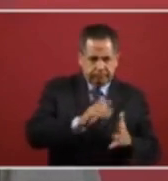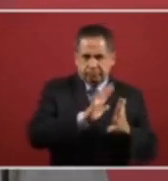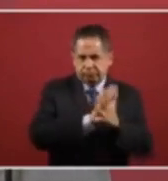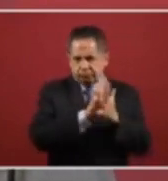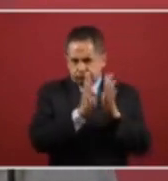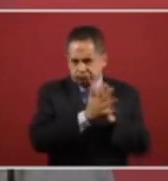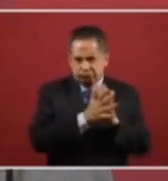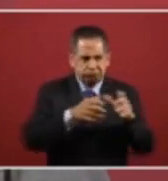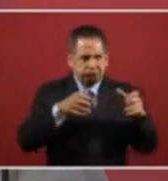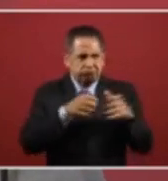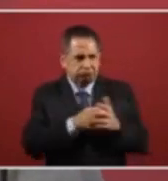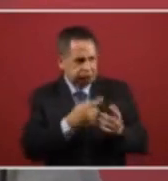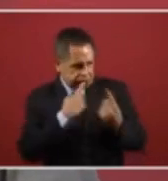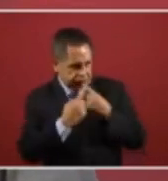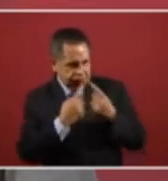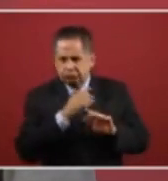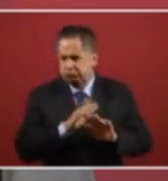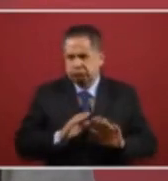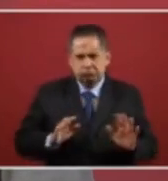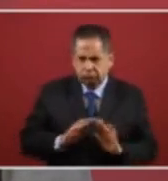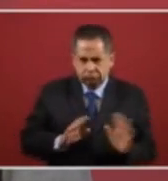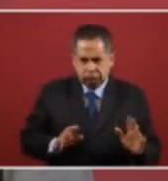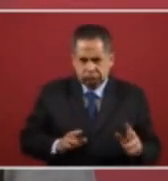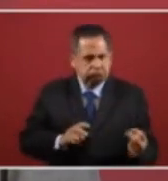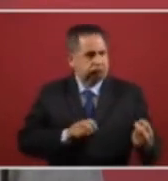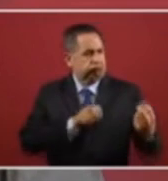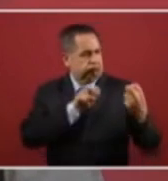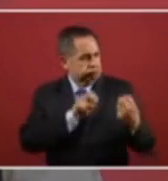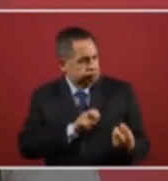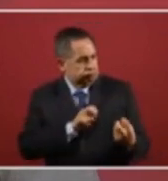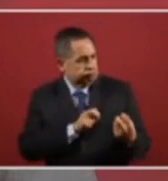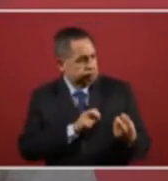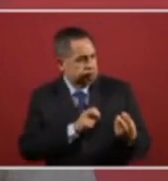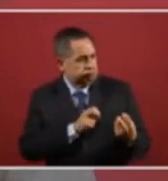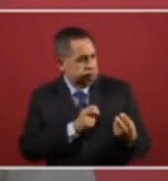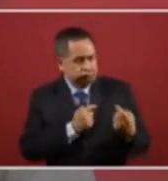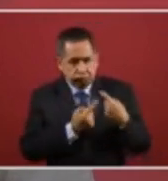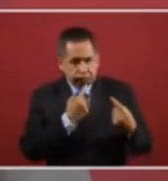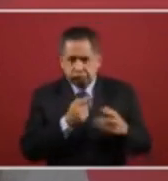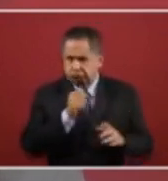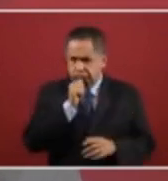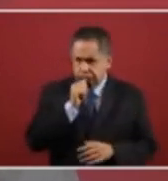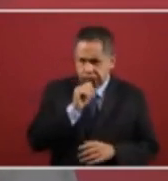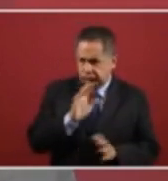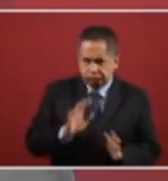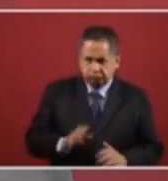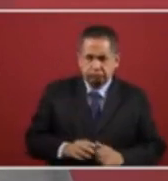with people that are in the groups of organized crime,